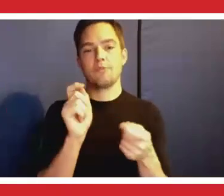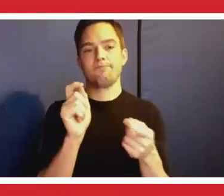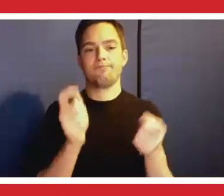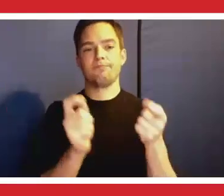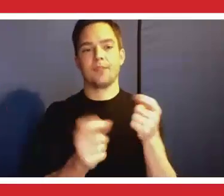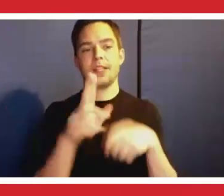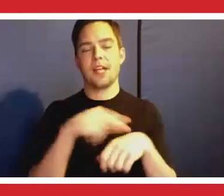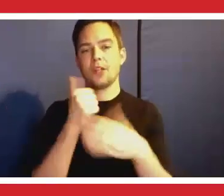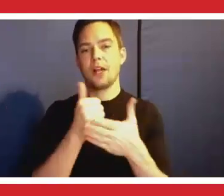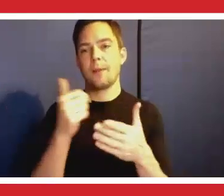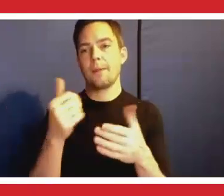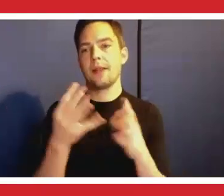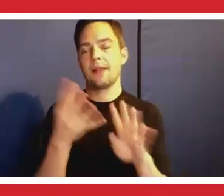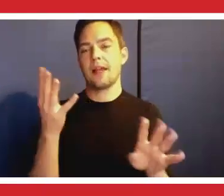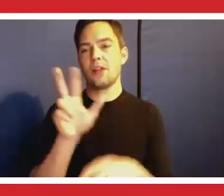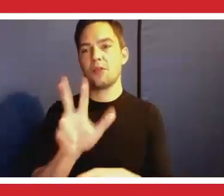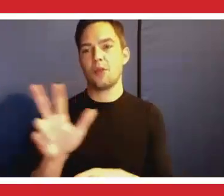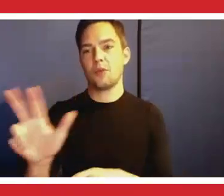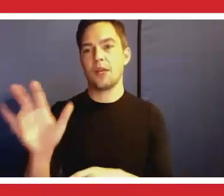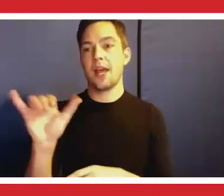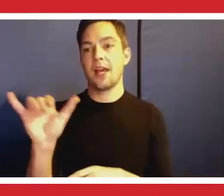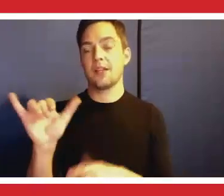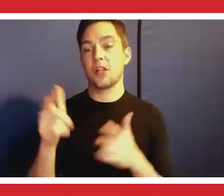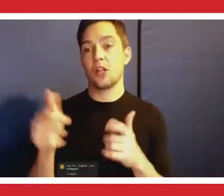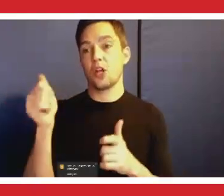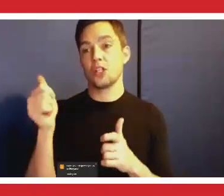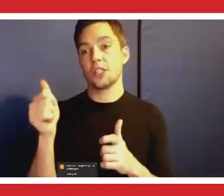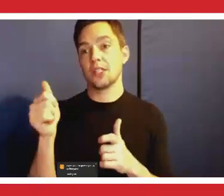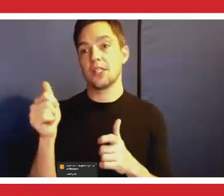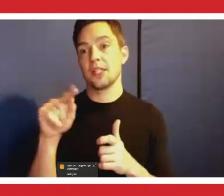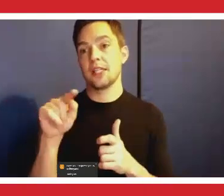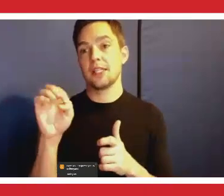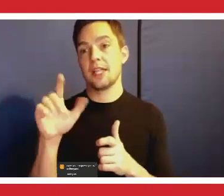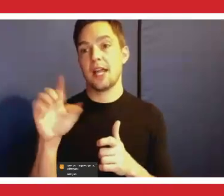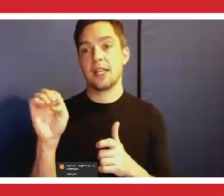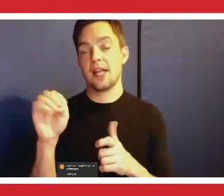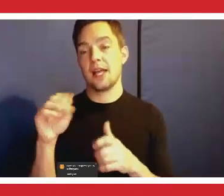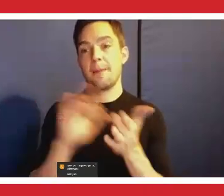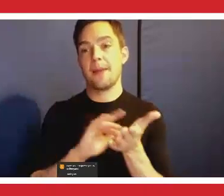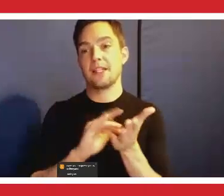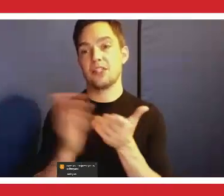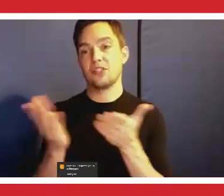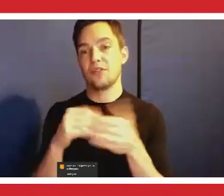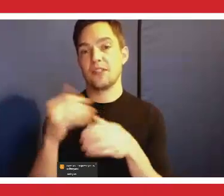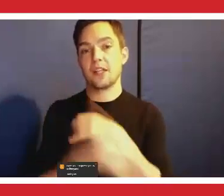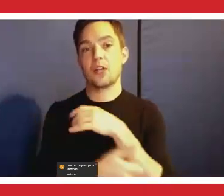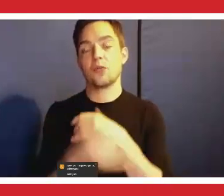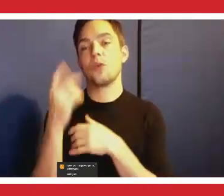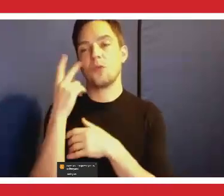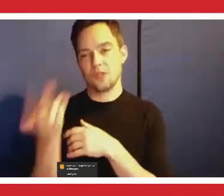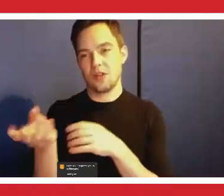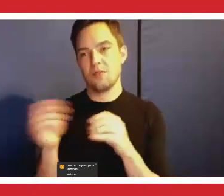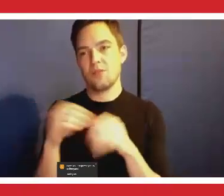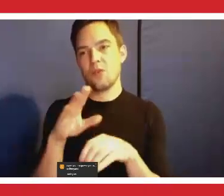helpline 333 as the largest telemedicine service in the country, we saw over 7